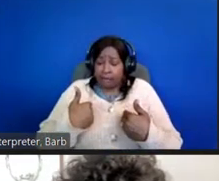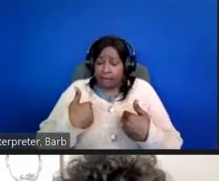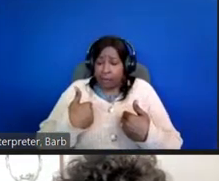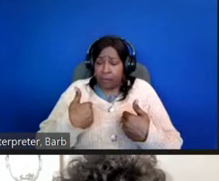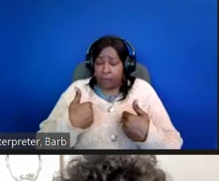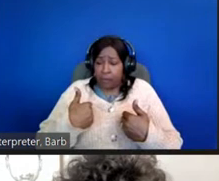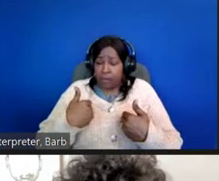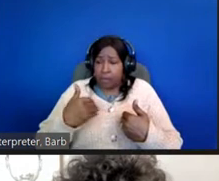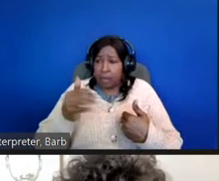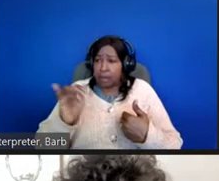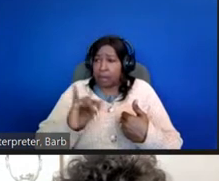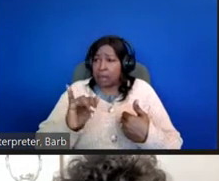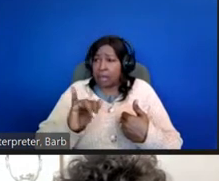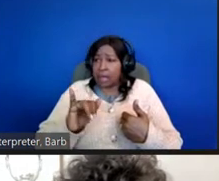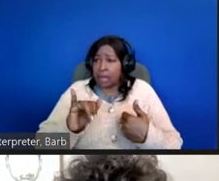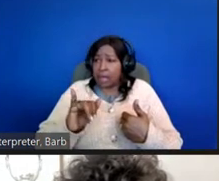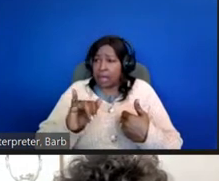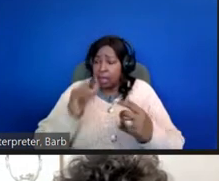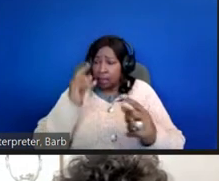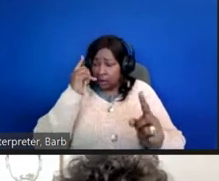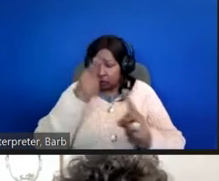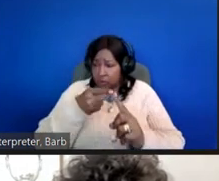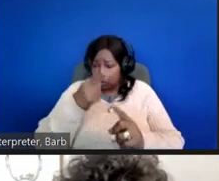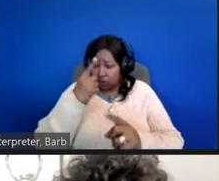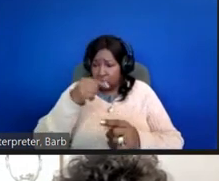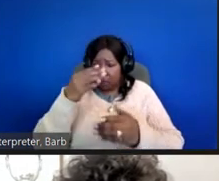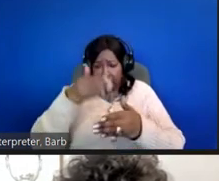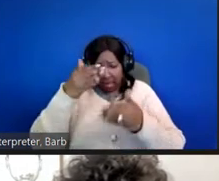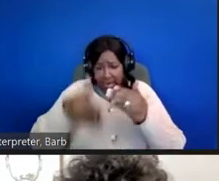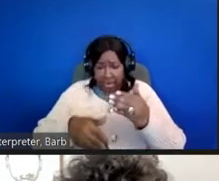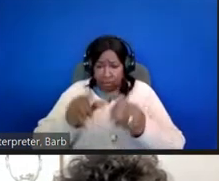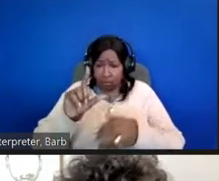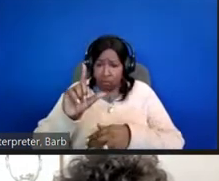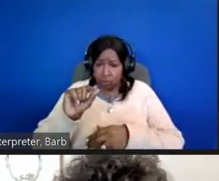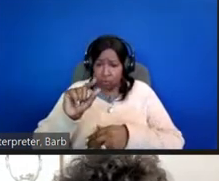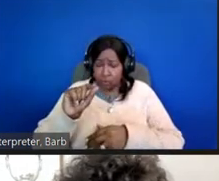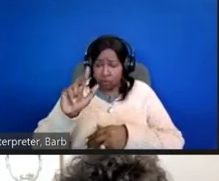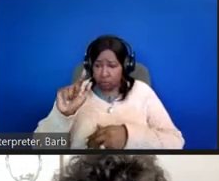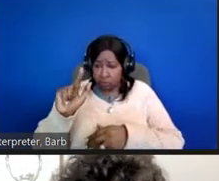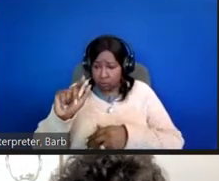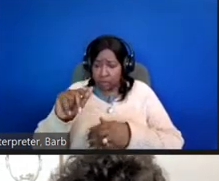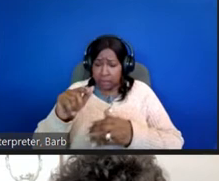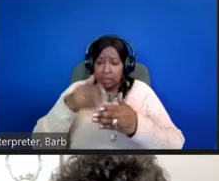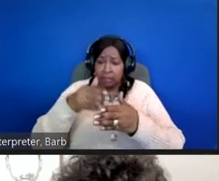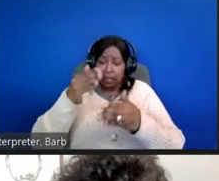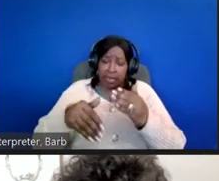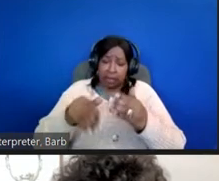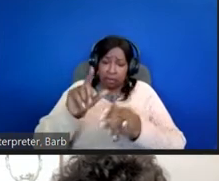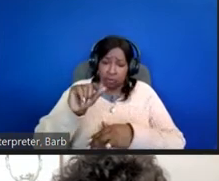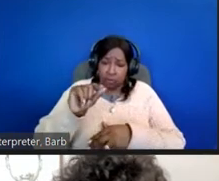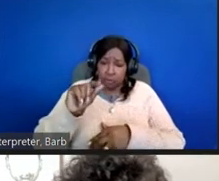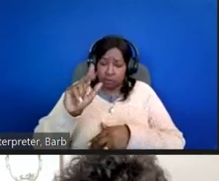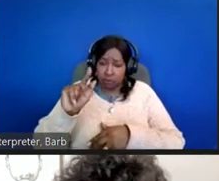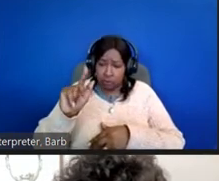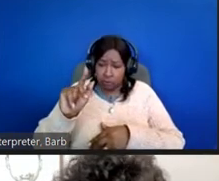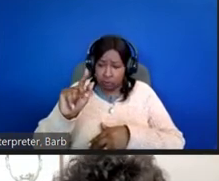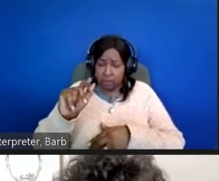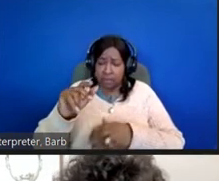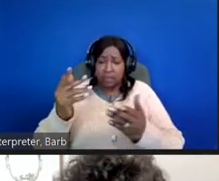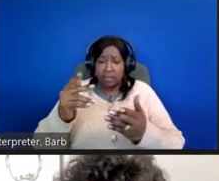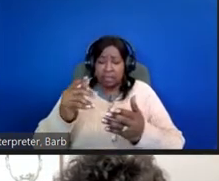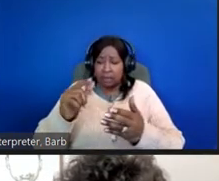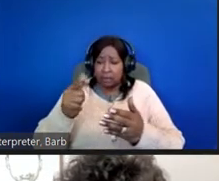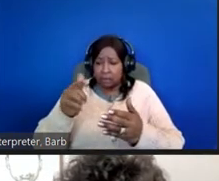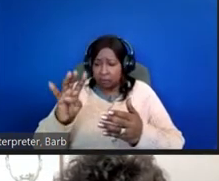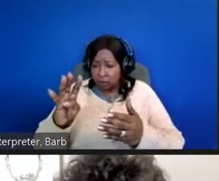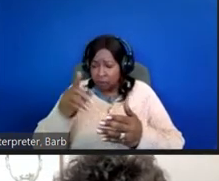like targets for the end of 2023, the end of 2024? End of 2020, because it sounds like the last